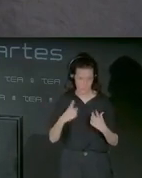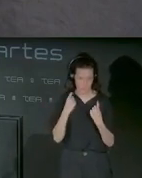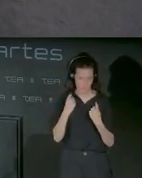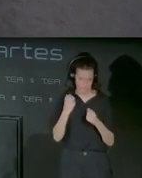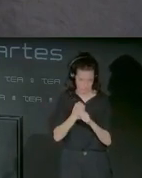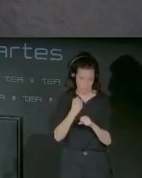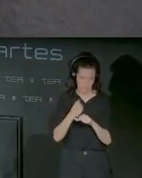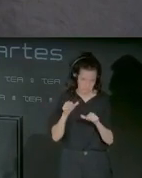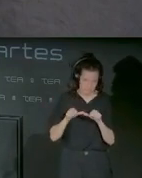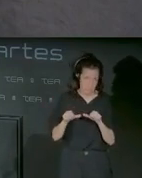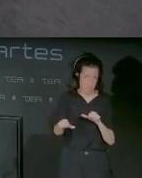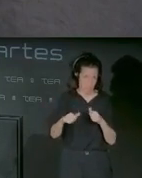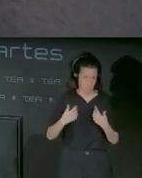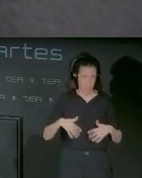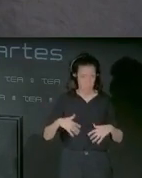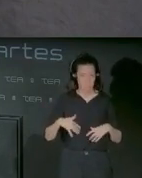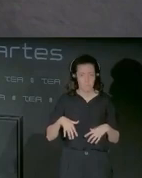in the game strategy,